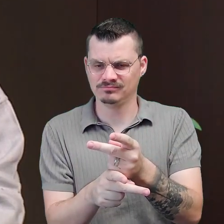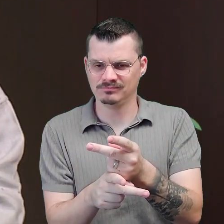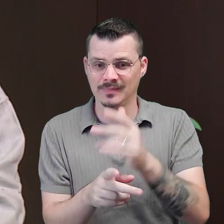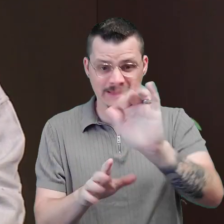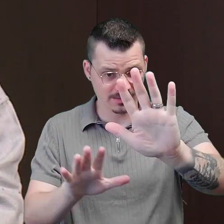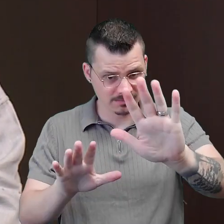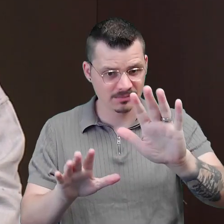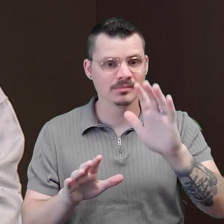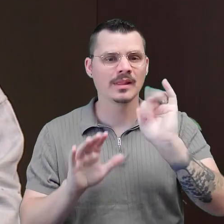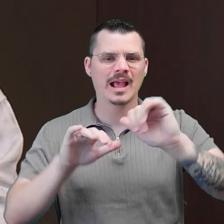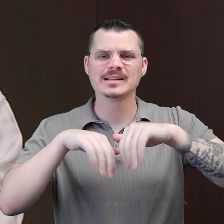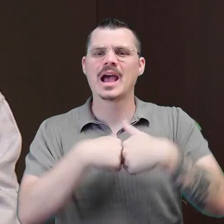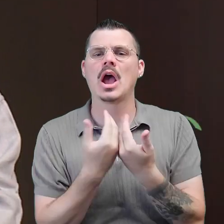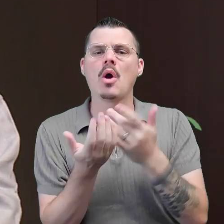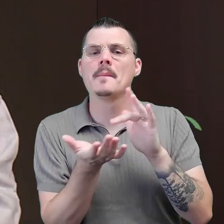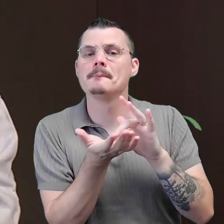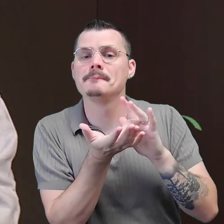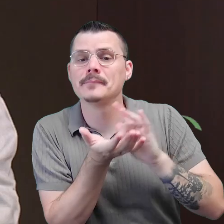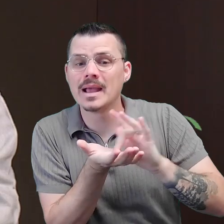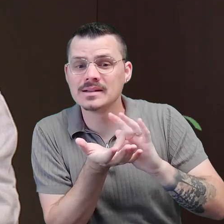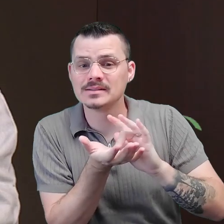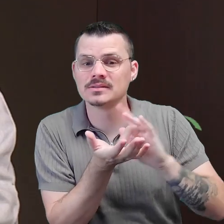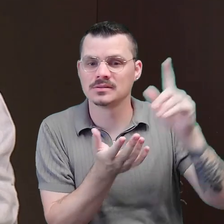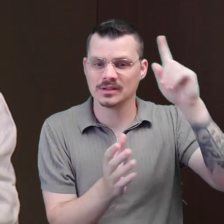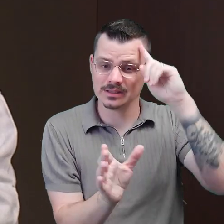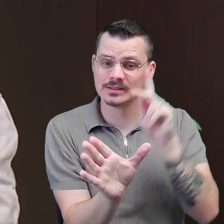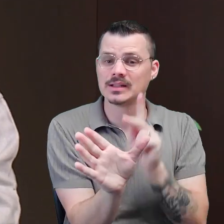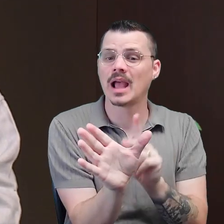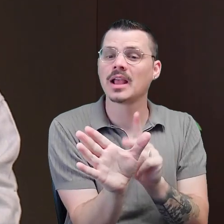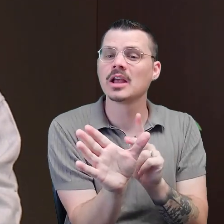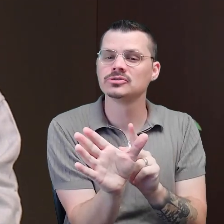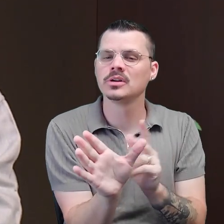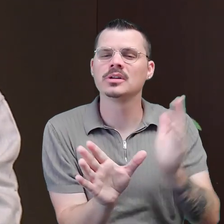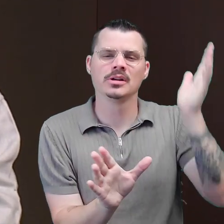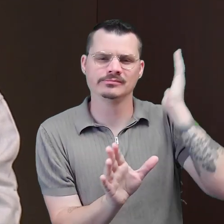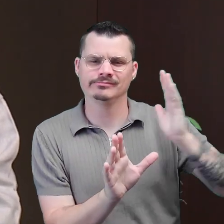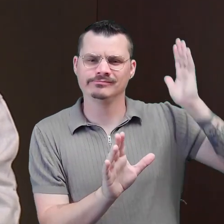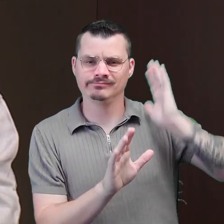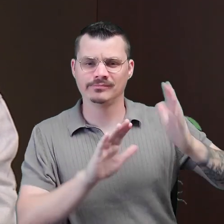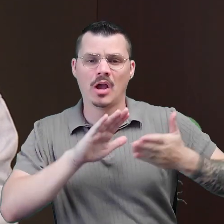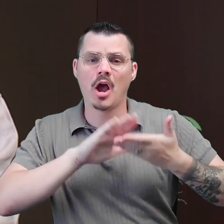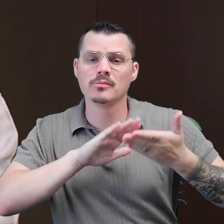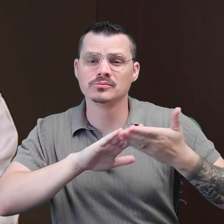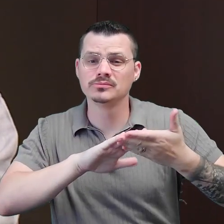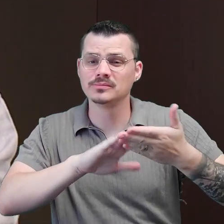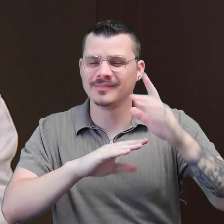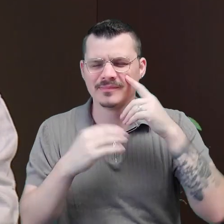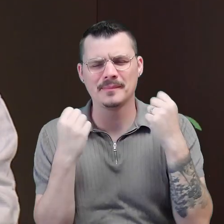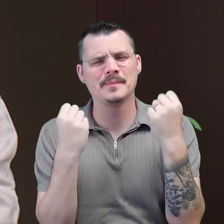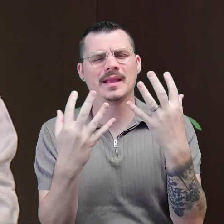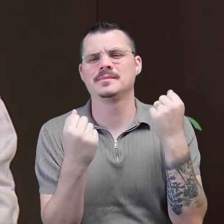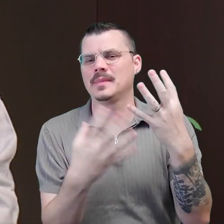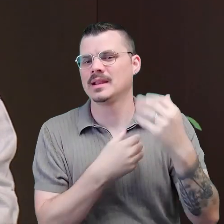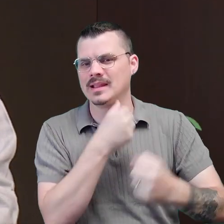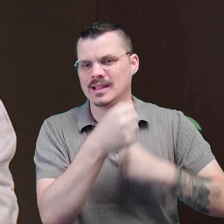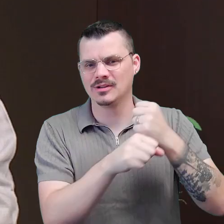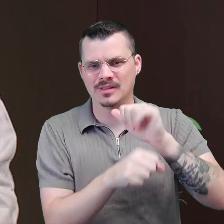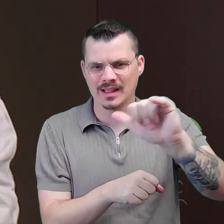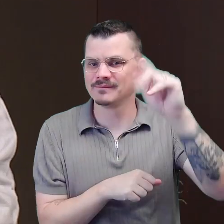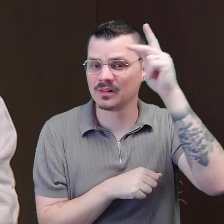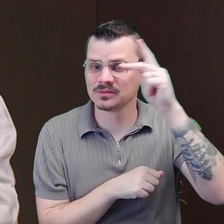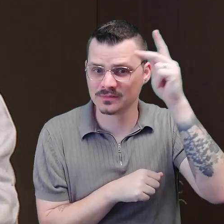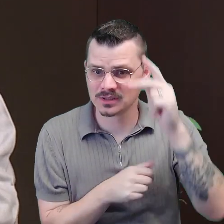That's how medicine, particularly psychiatry, operated for many, many,